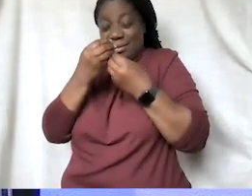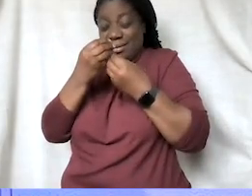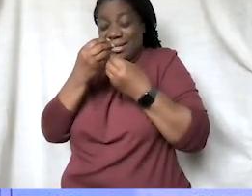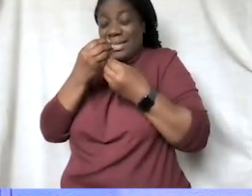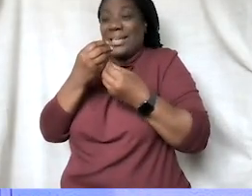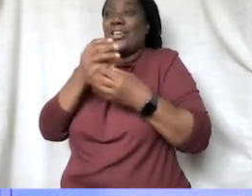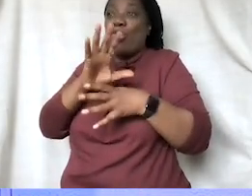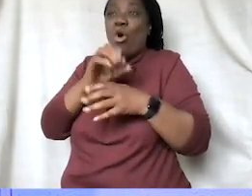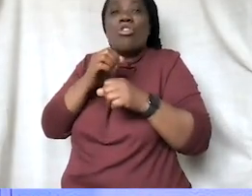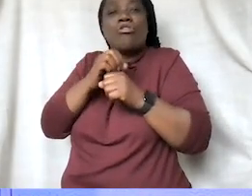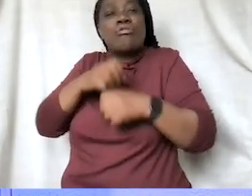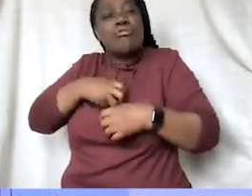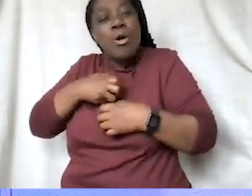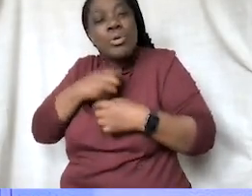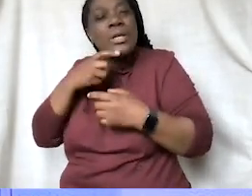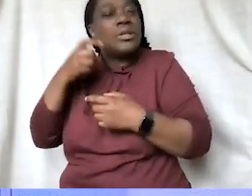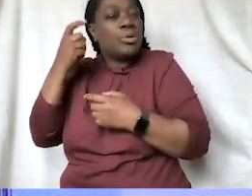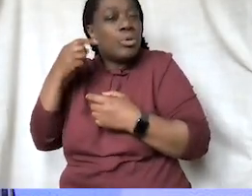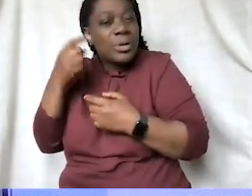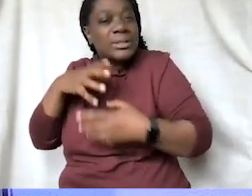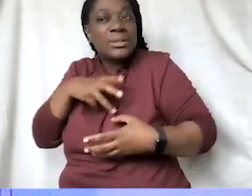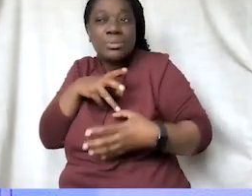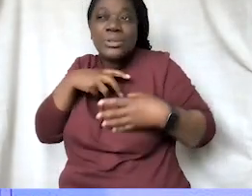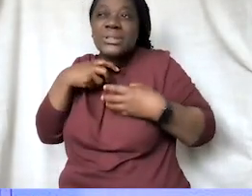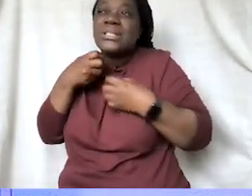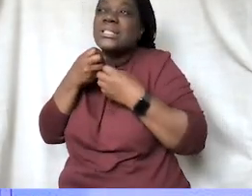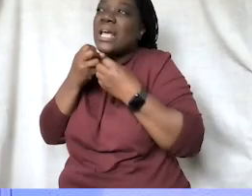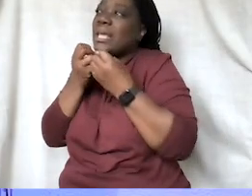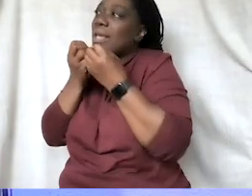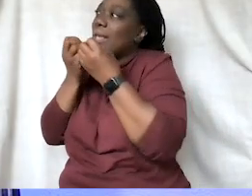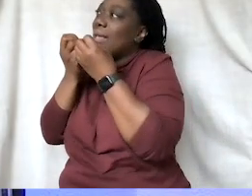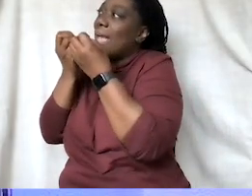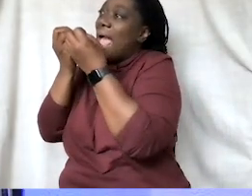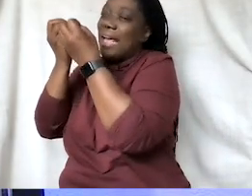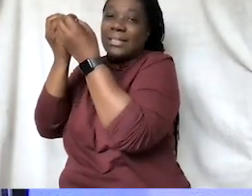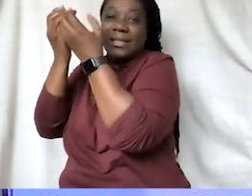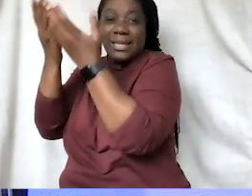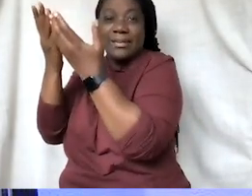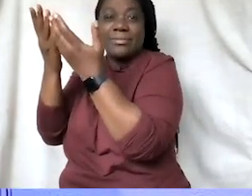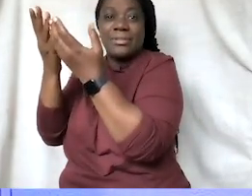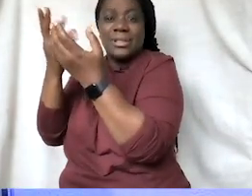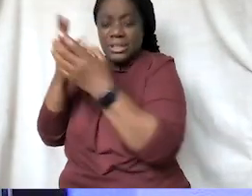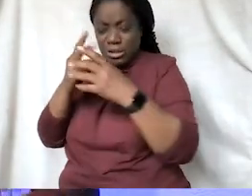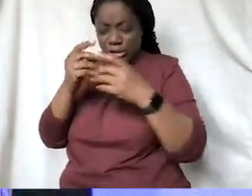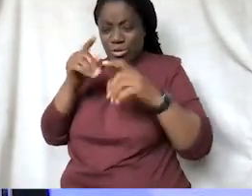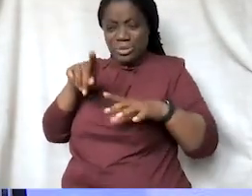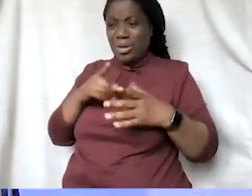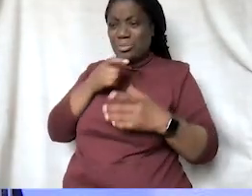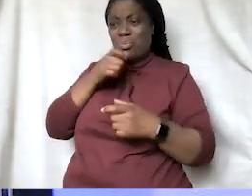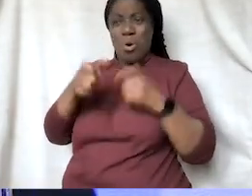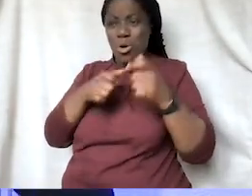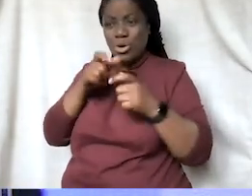words. Sometimes the burden you bear is so heavy that no word